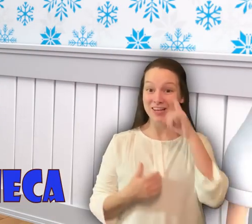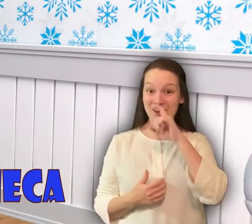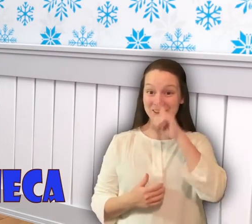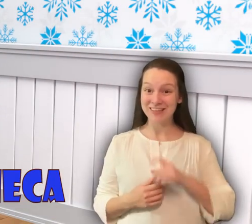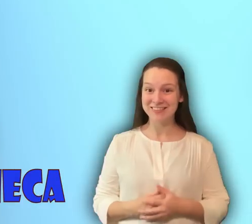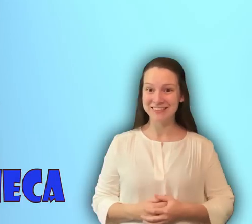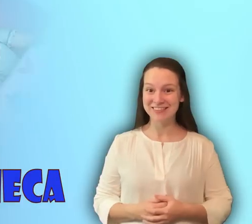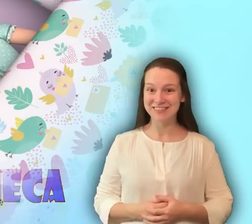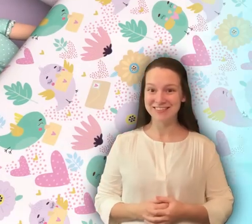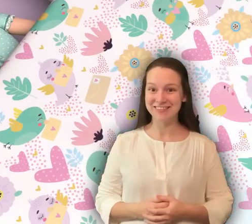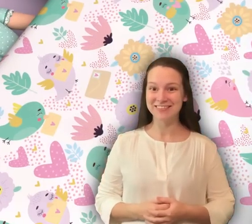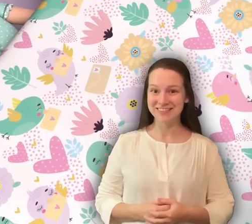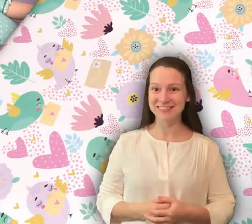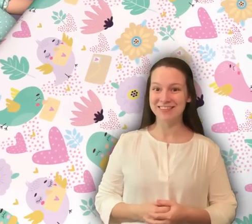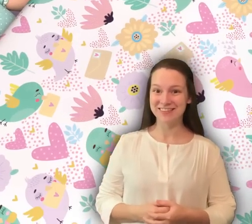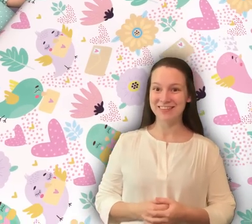had a dolly